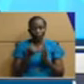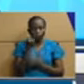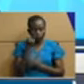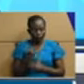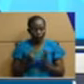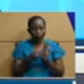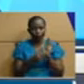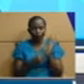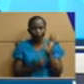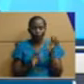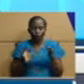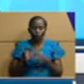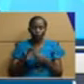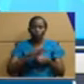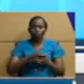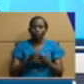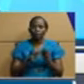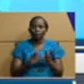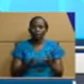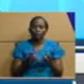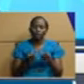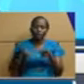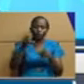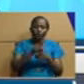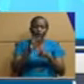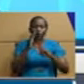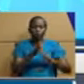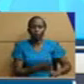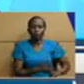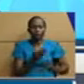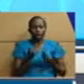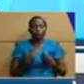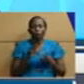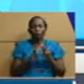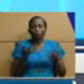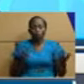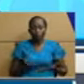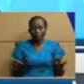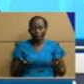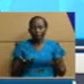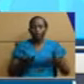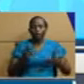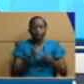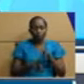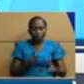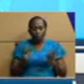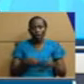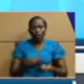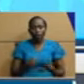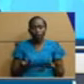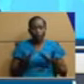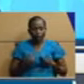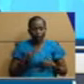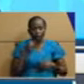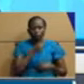to COVID-19 increased the risks and vulnerabilities to cover people who do not ordinarily seek social